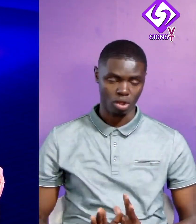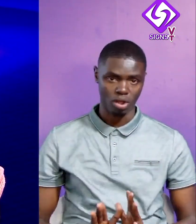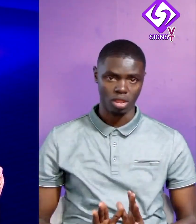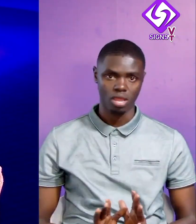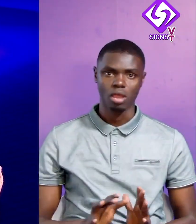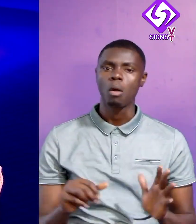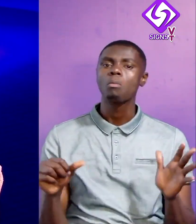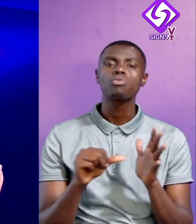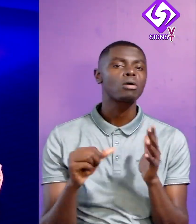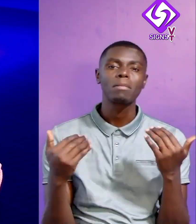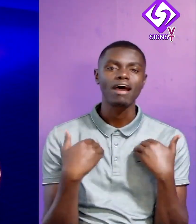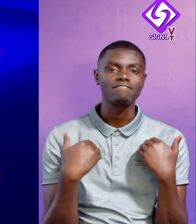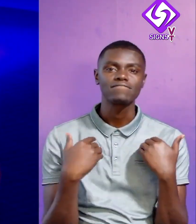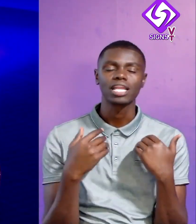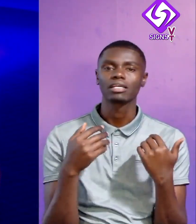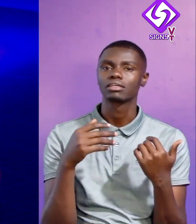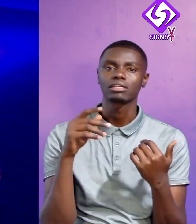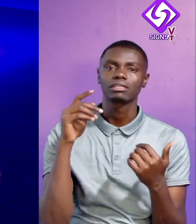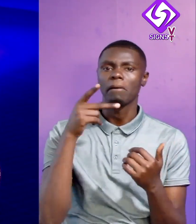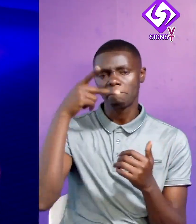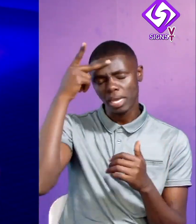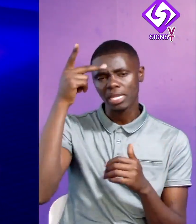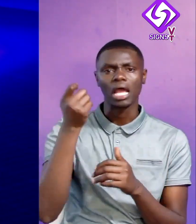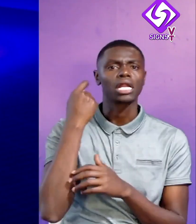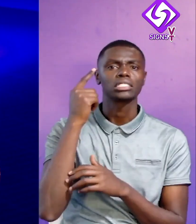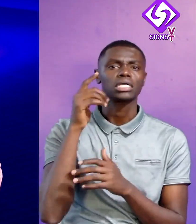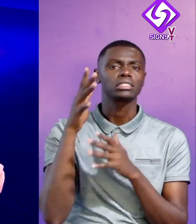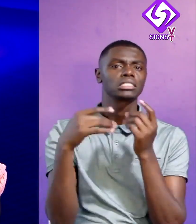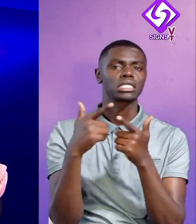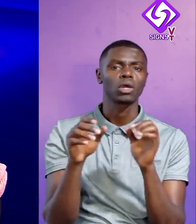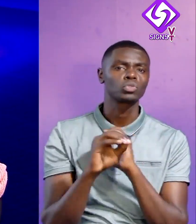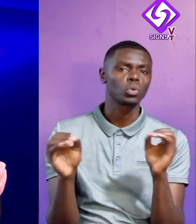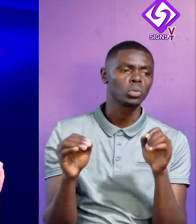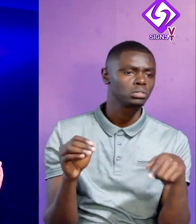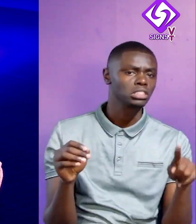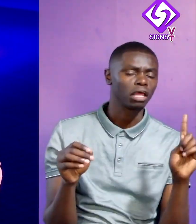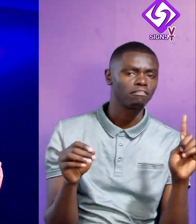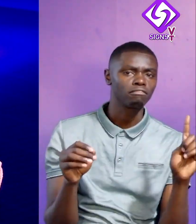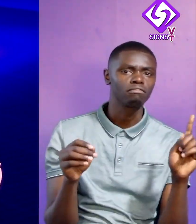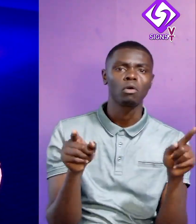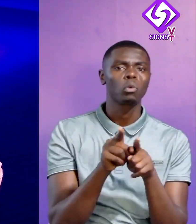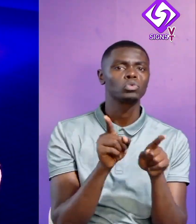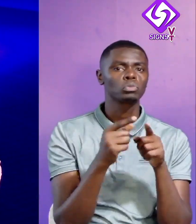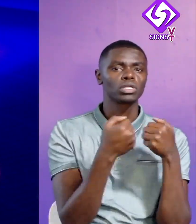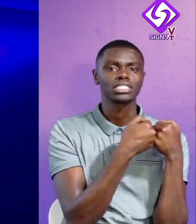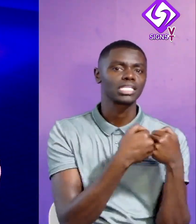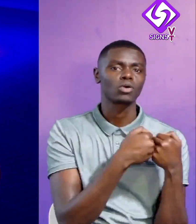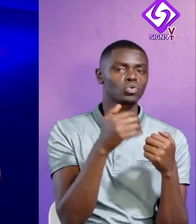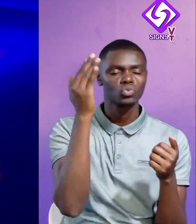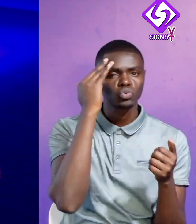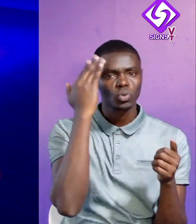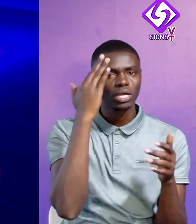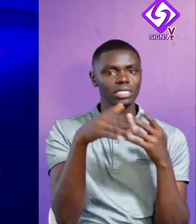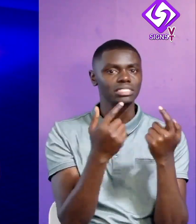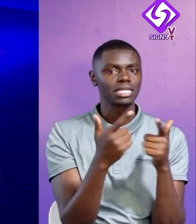ulipata tatizo kuwa mzazi understand sign language, wewe pia you are also struggling kujua